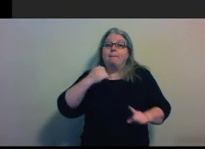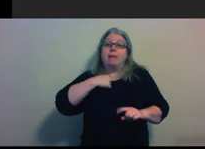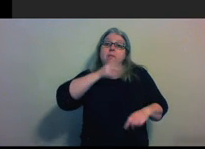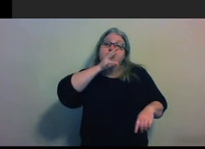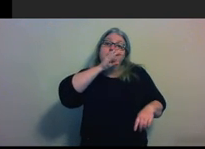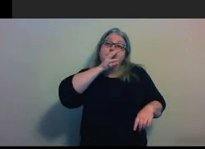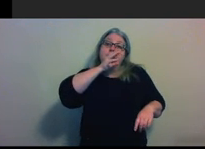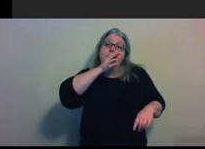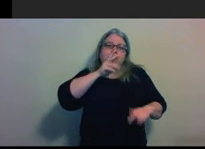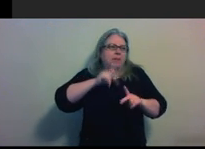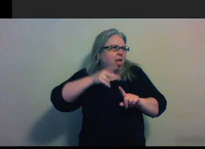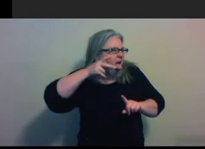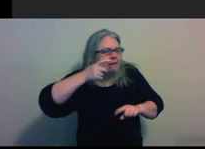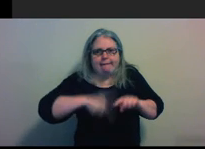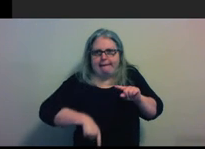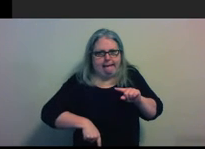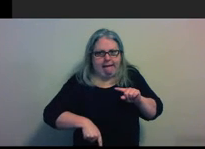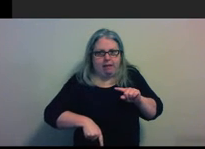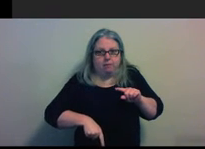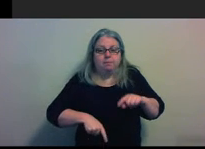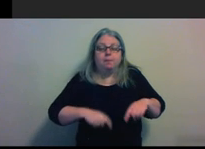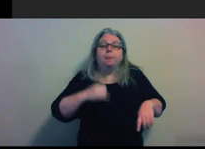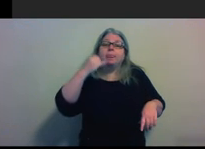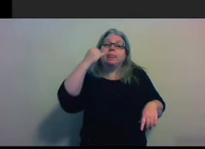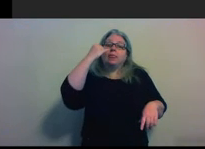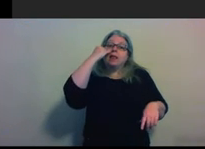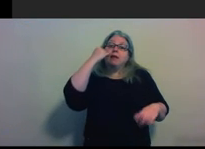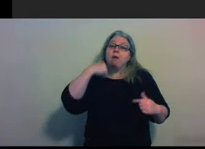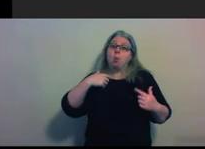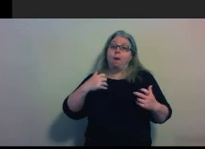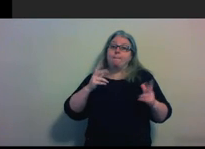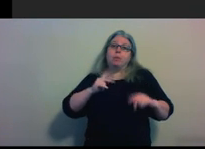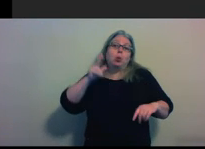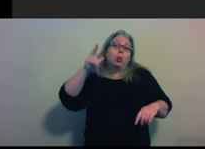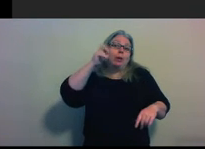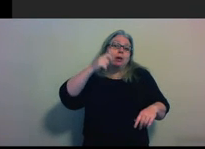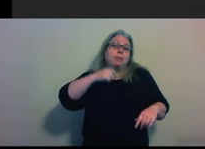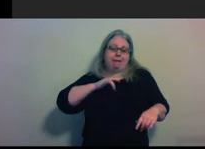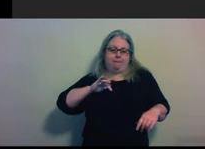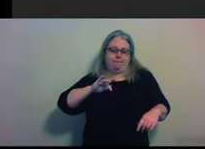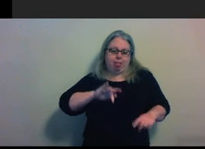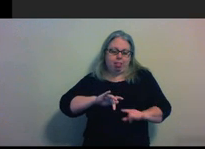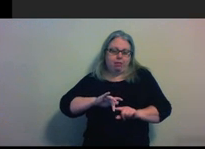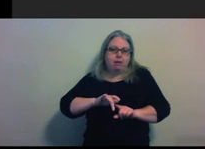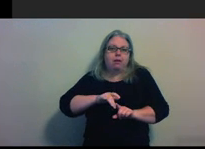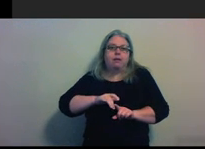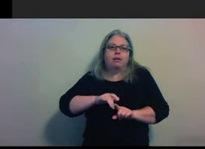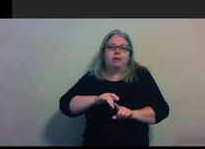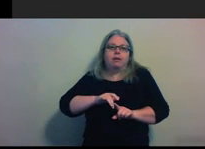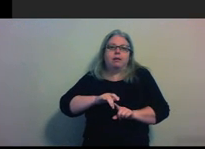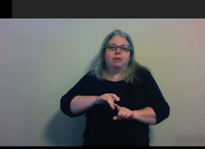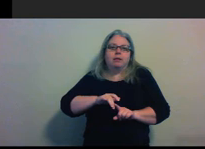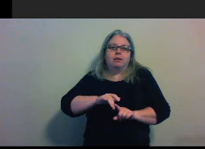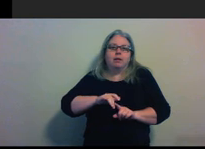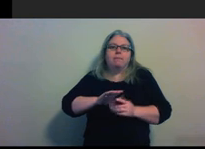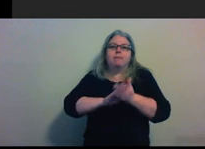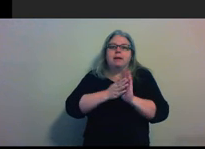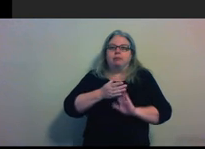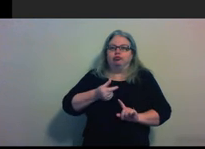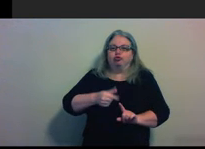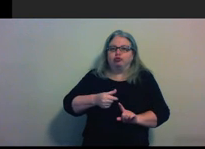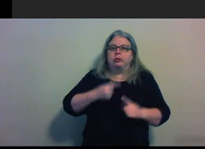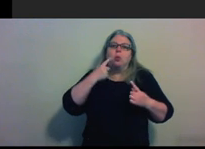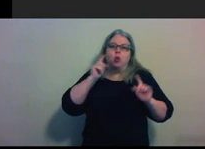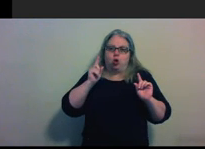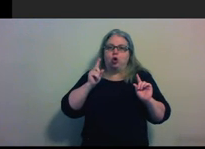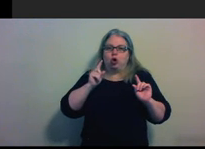wouldn't be able to hear me in a session. So if I wanted to unmute it, all I have to do is press it, and then there you go. You can see that it's